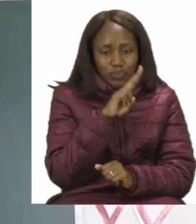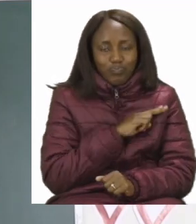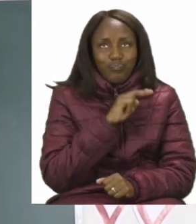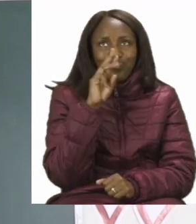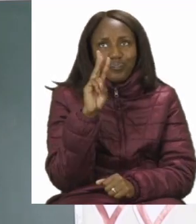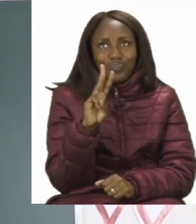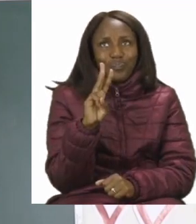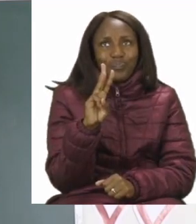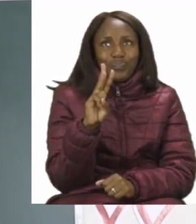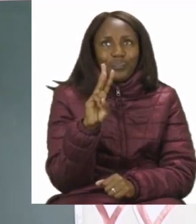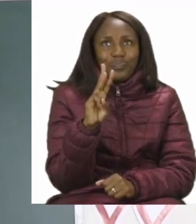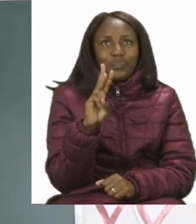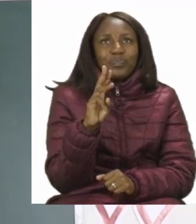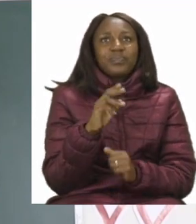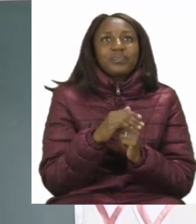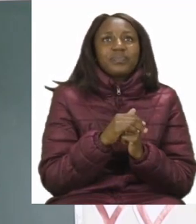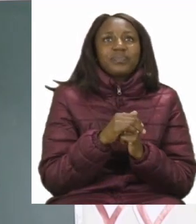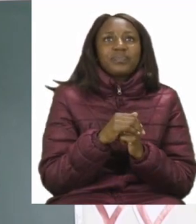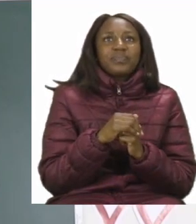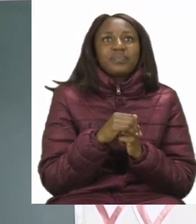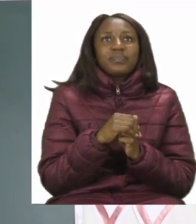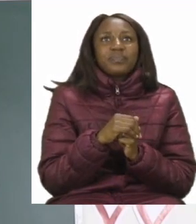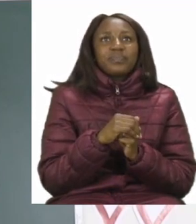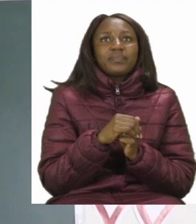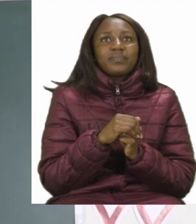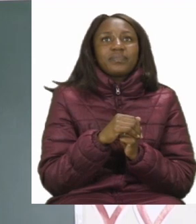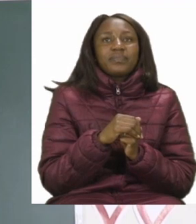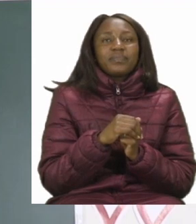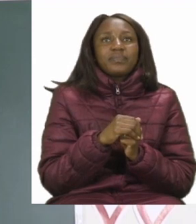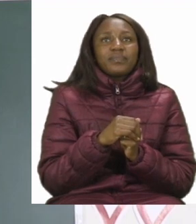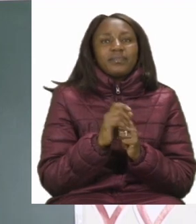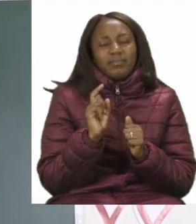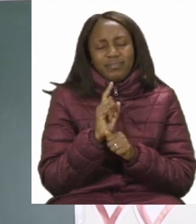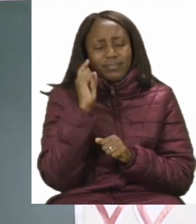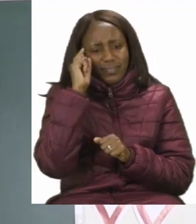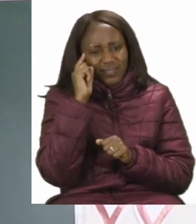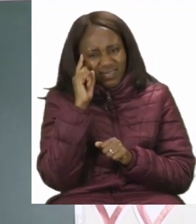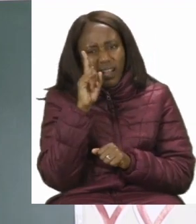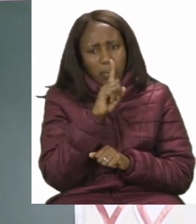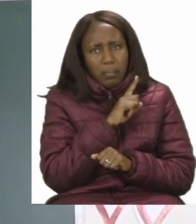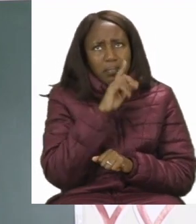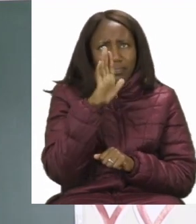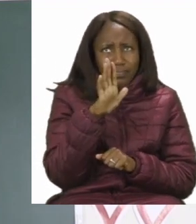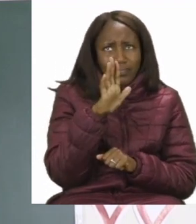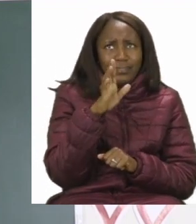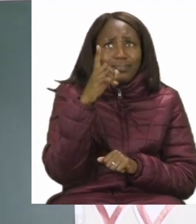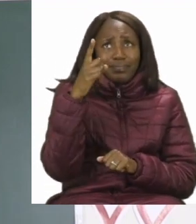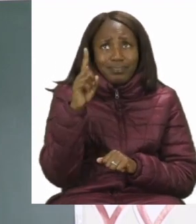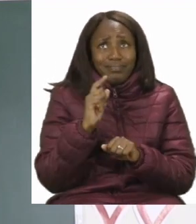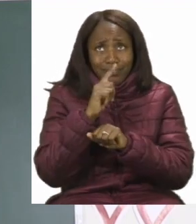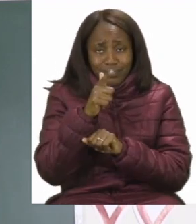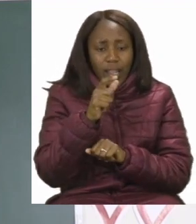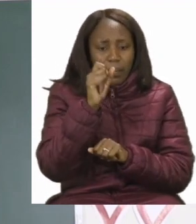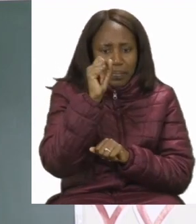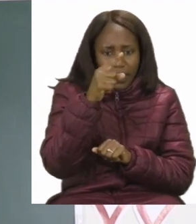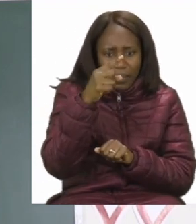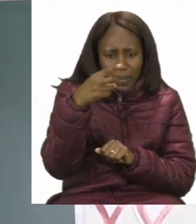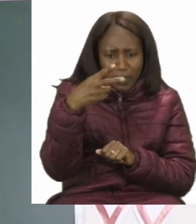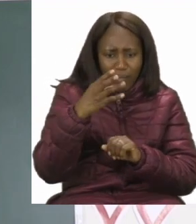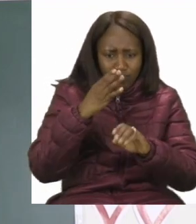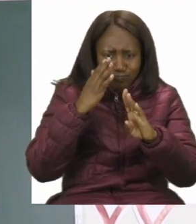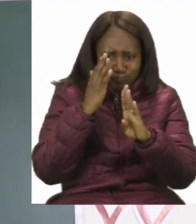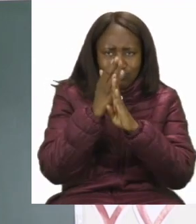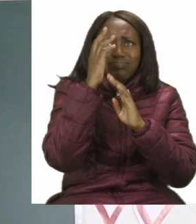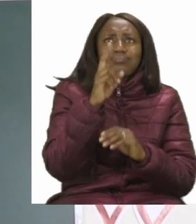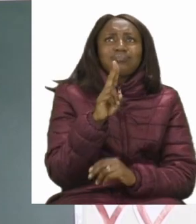23 hearts. So I guessed or estimated 15, but there